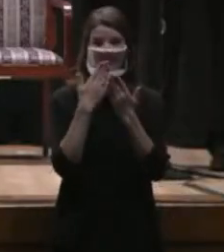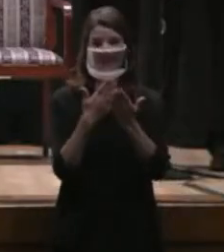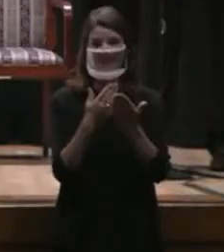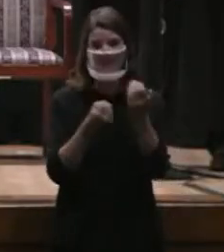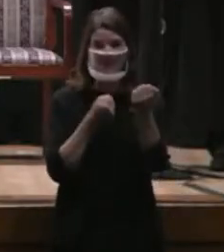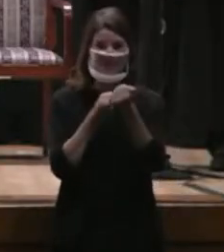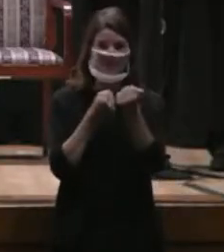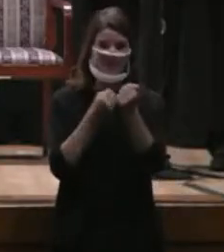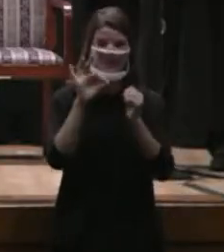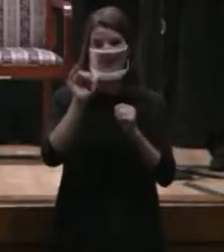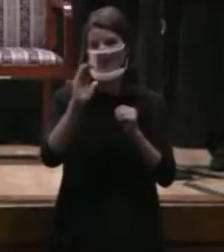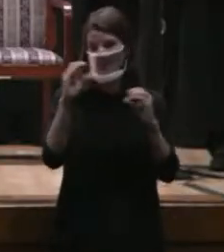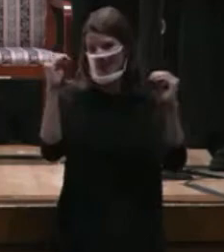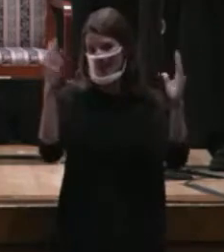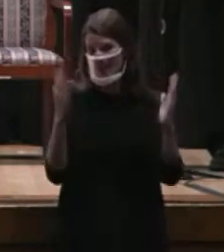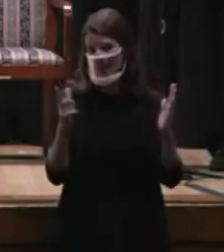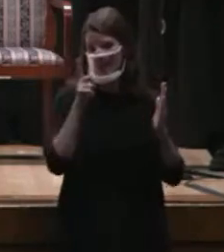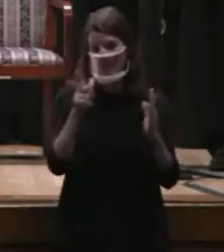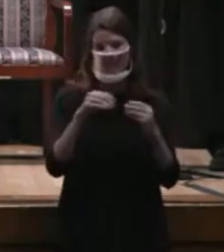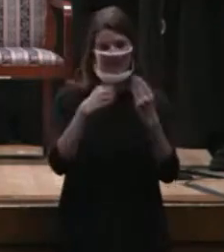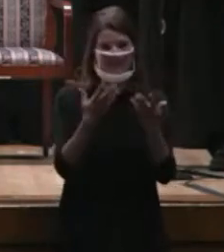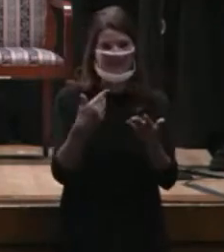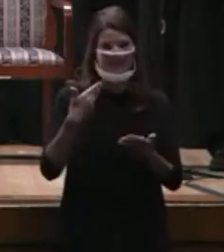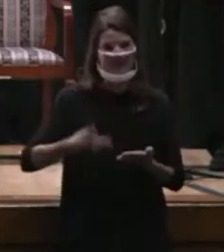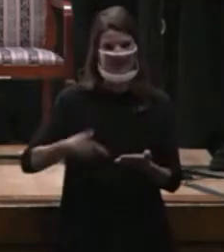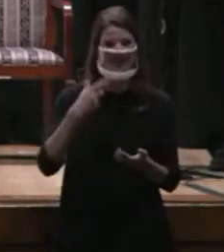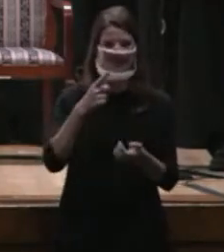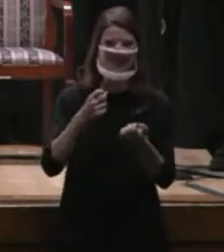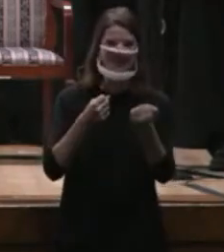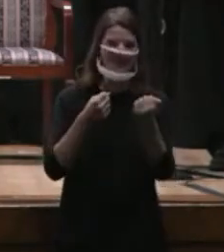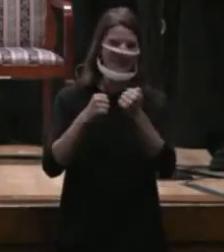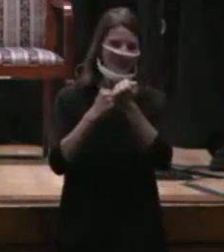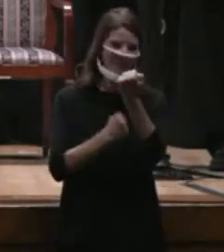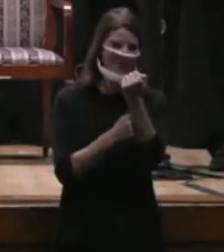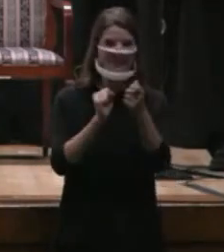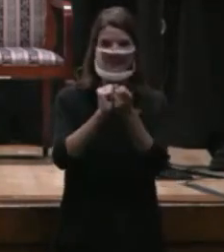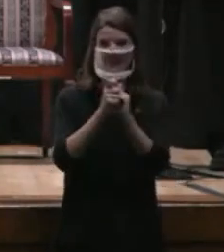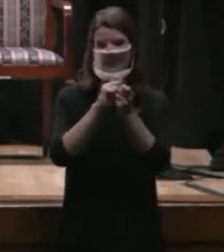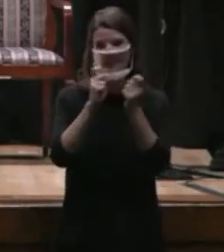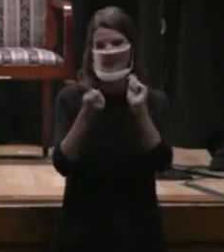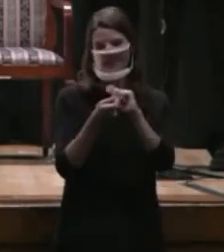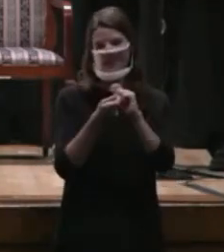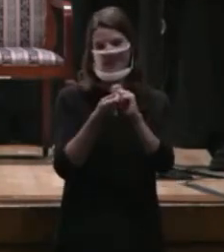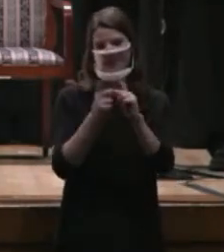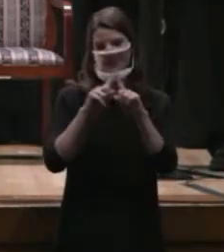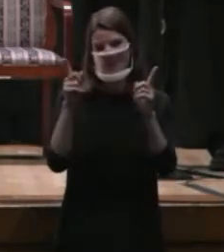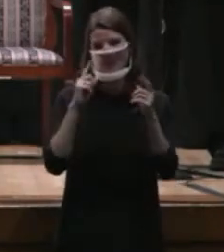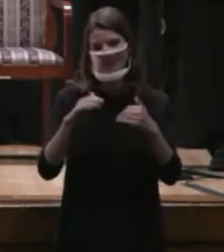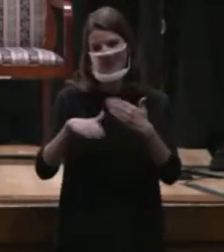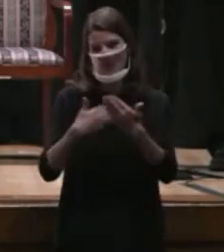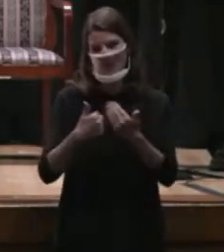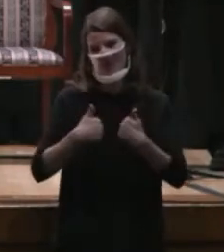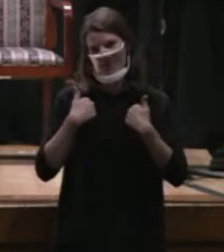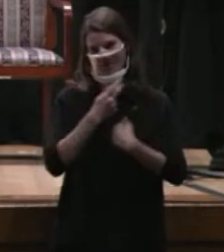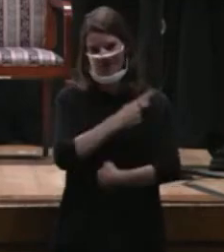to the supportive faculty that has given Madison the foundation to make a difference in the lives of others.